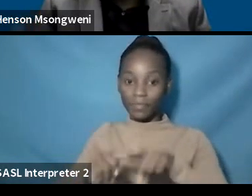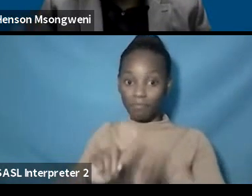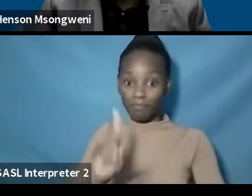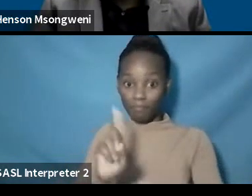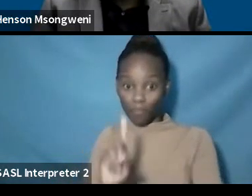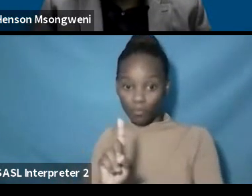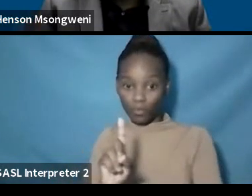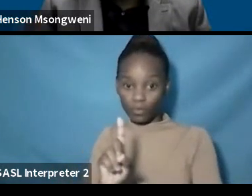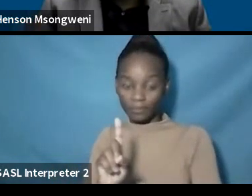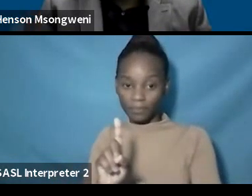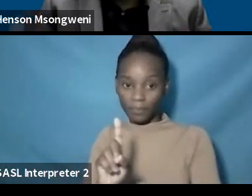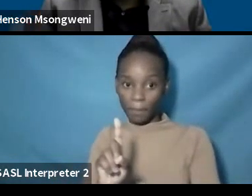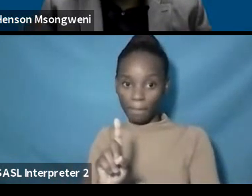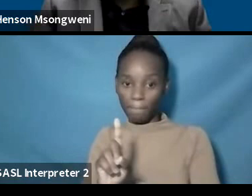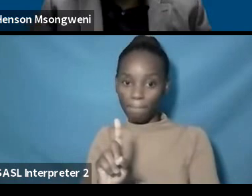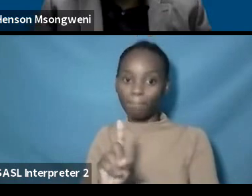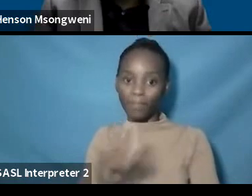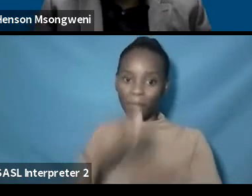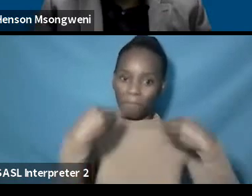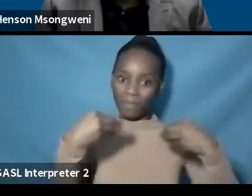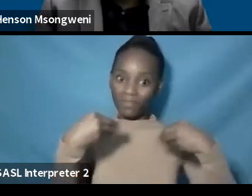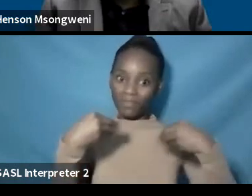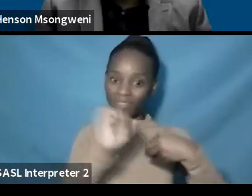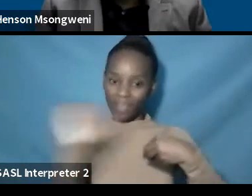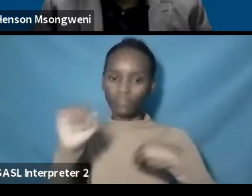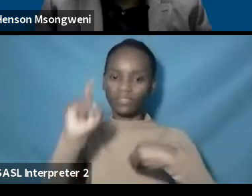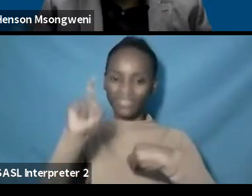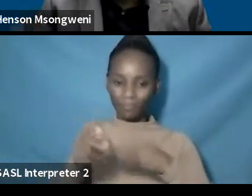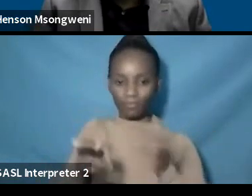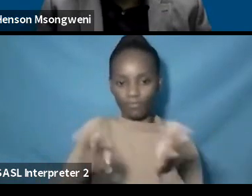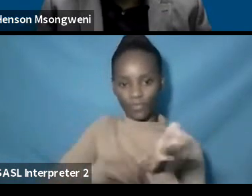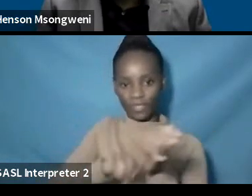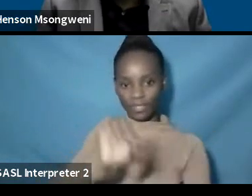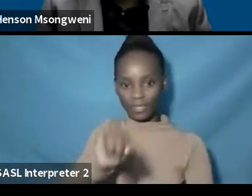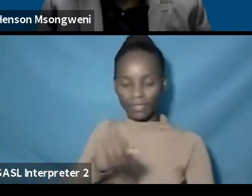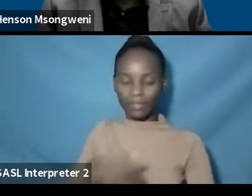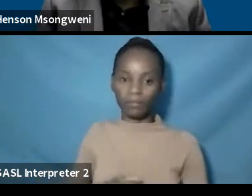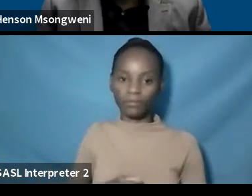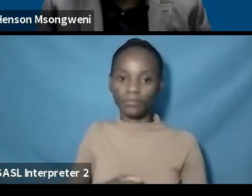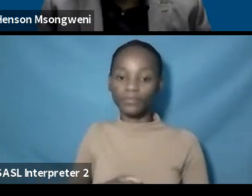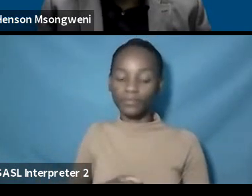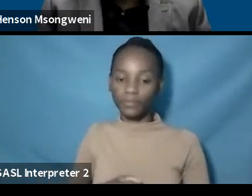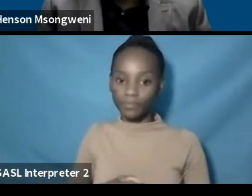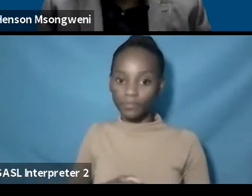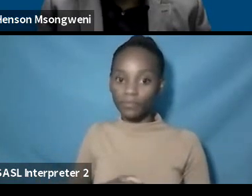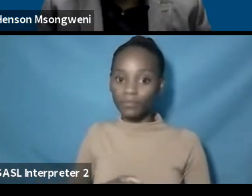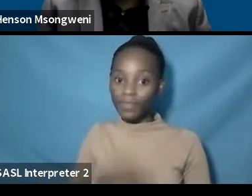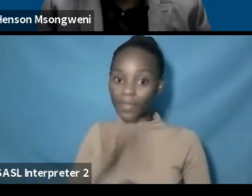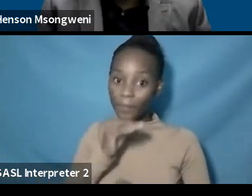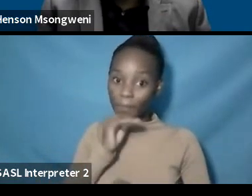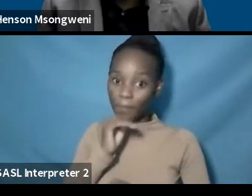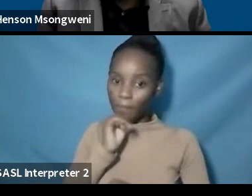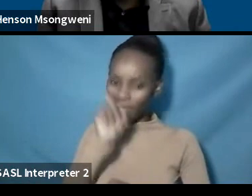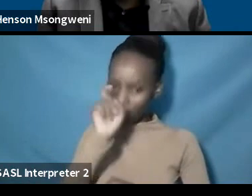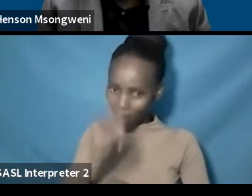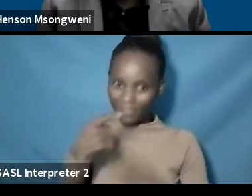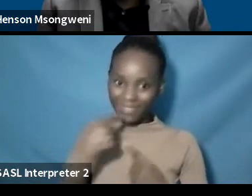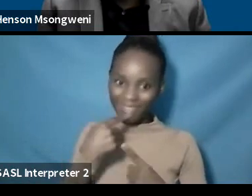your business. But your income you should be declaring that you are making 50,000 and